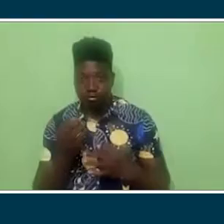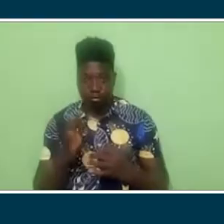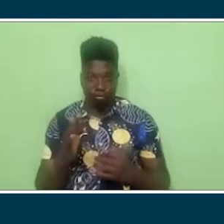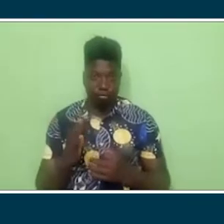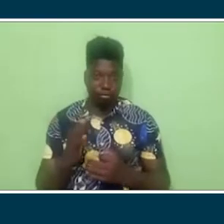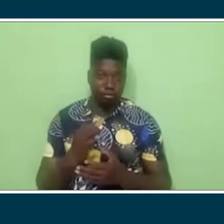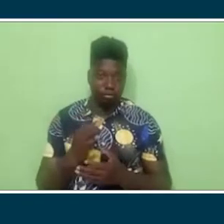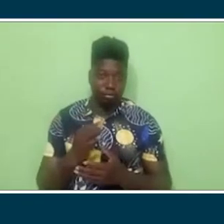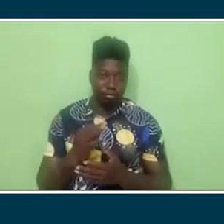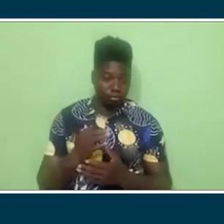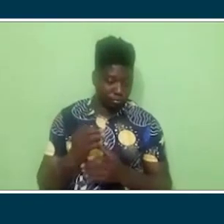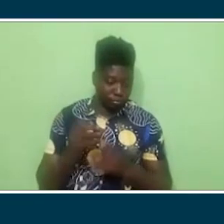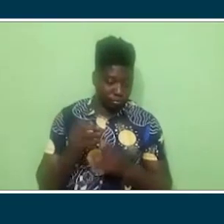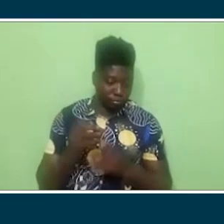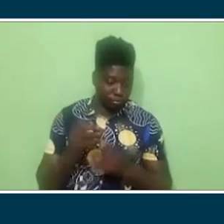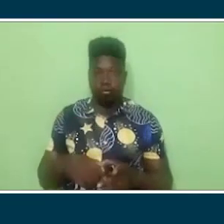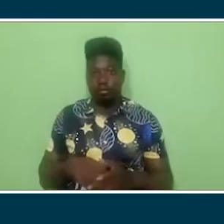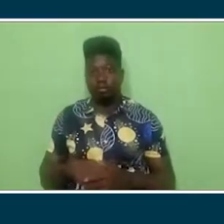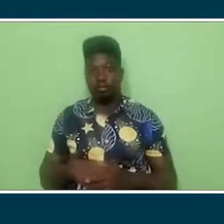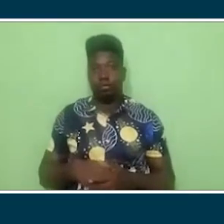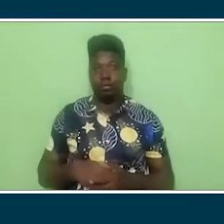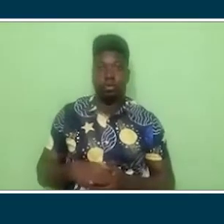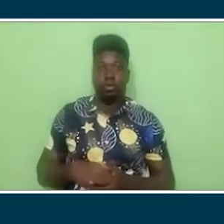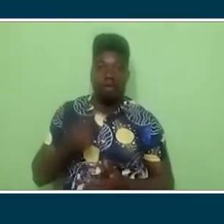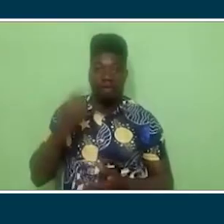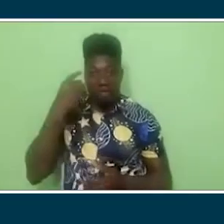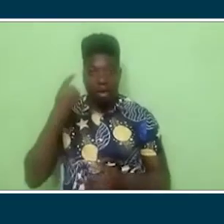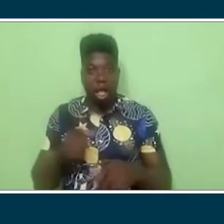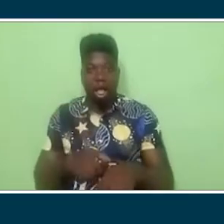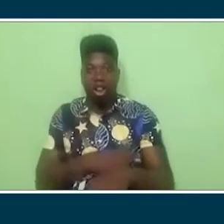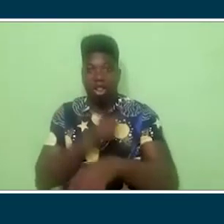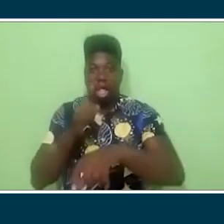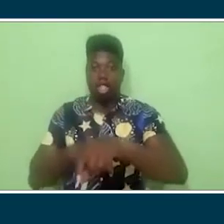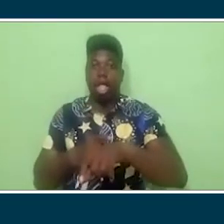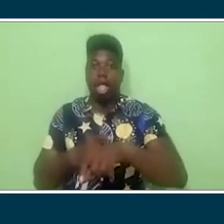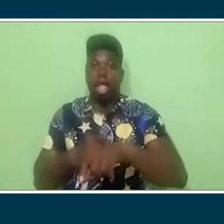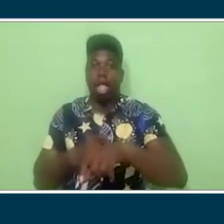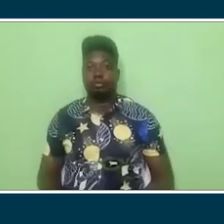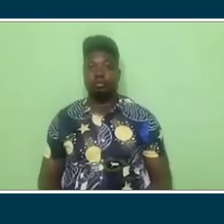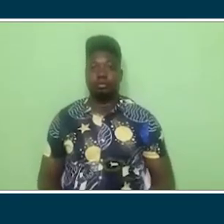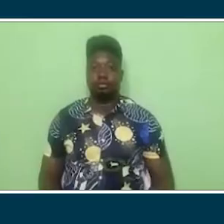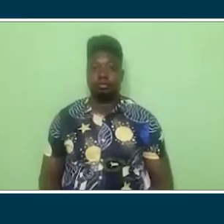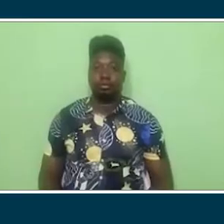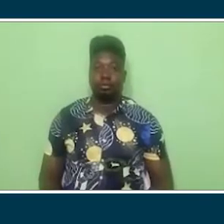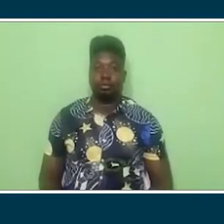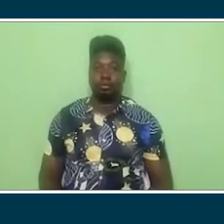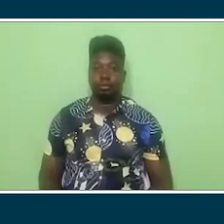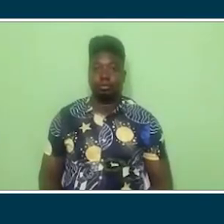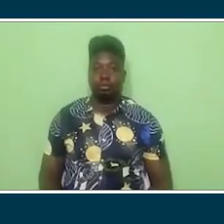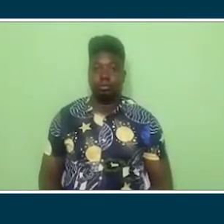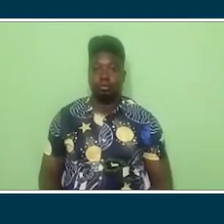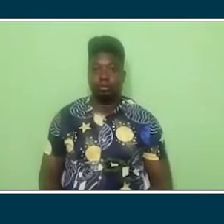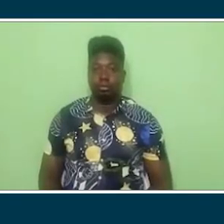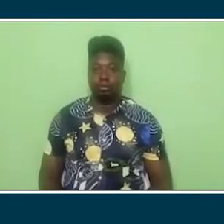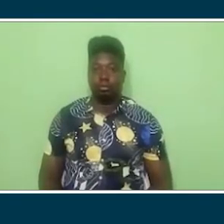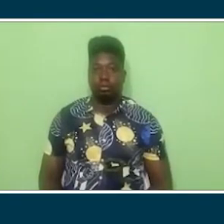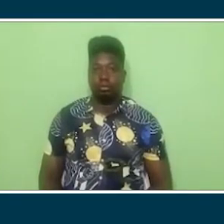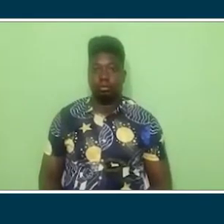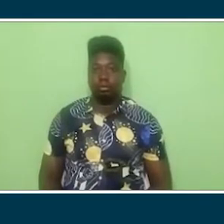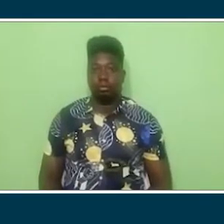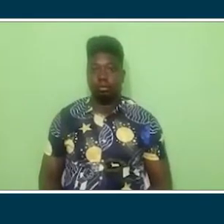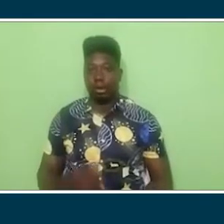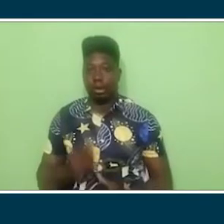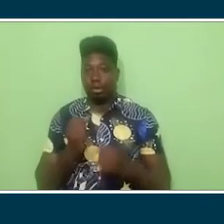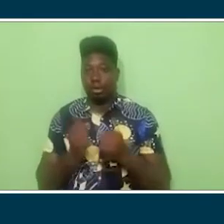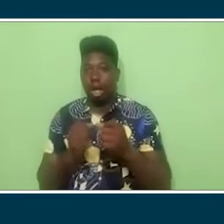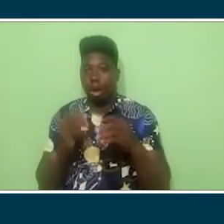it's somebody has done or said something for a long time, Mm, right? Then essentialism, which is a move from criticizing